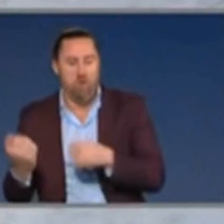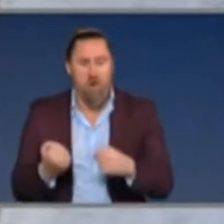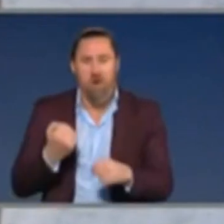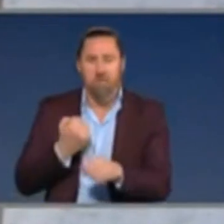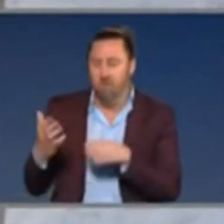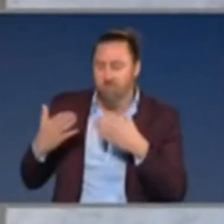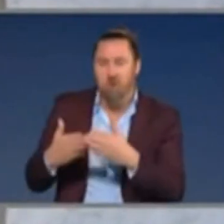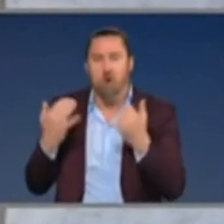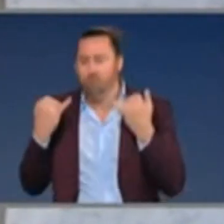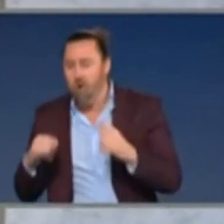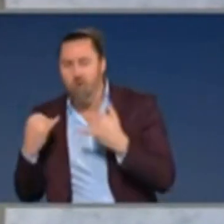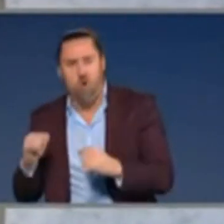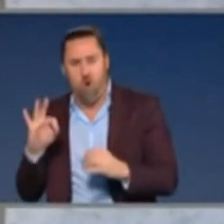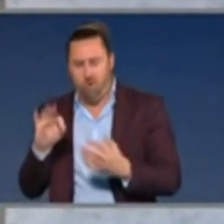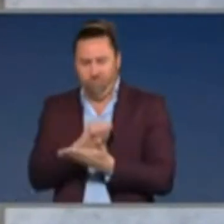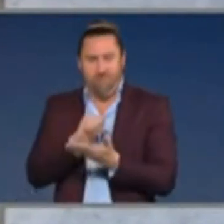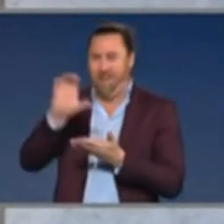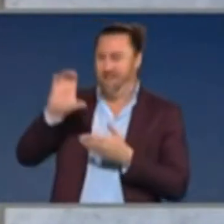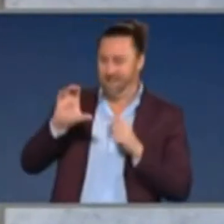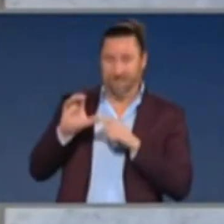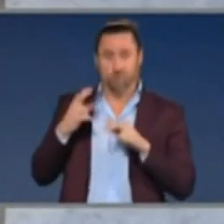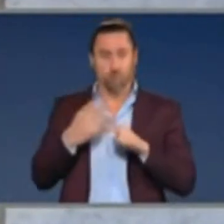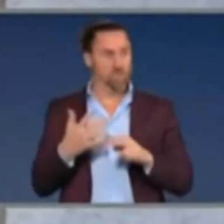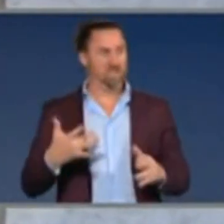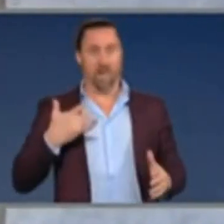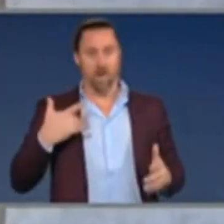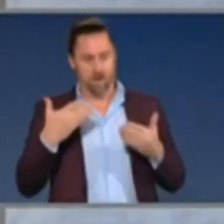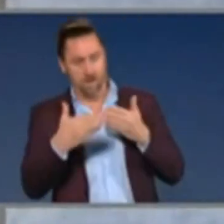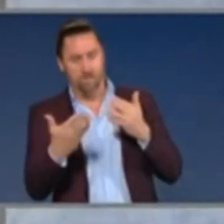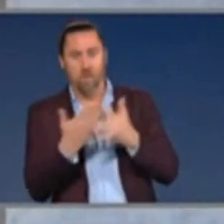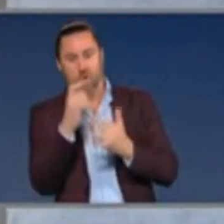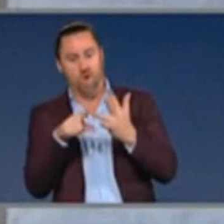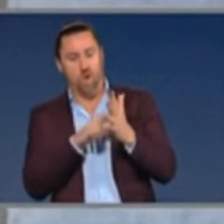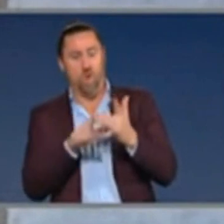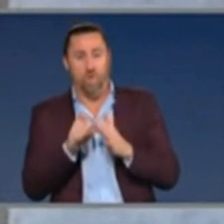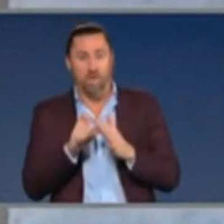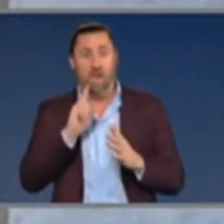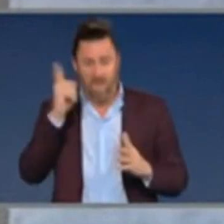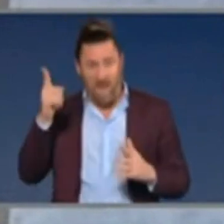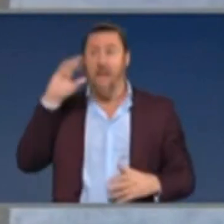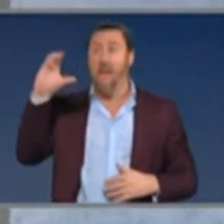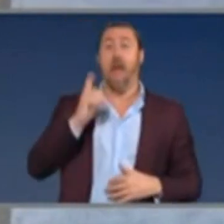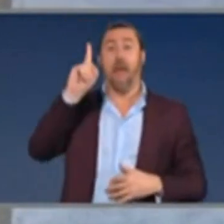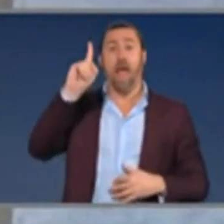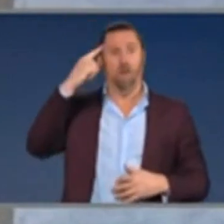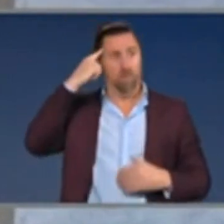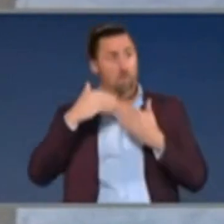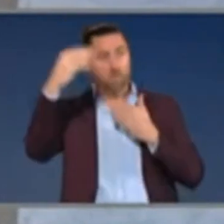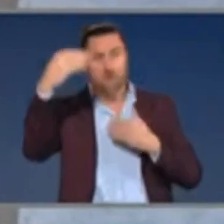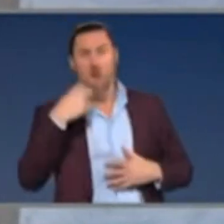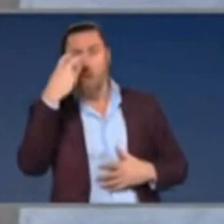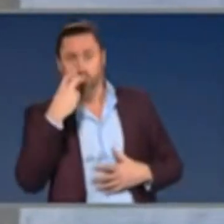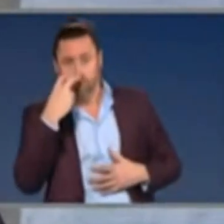will potentially have situations where people are less able to support themselves later on in life when they're in retirement?